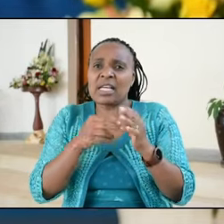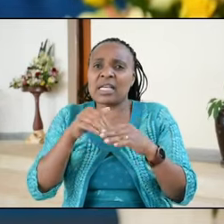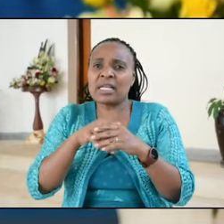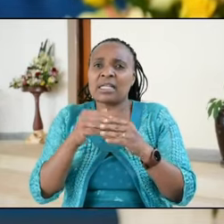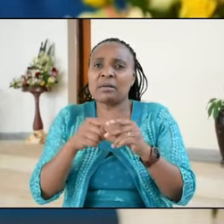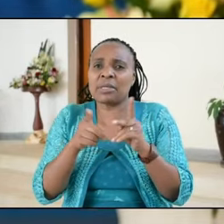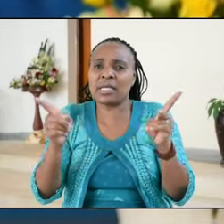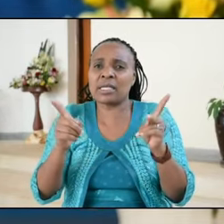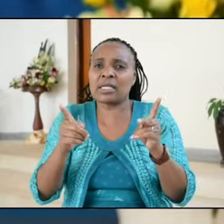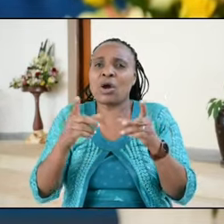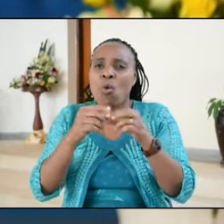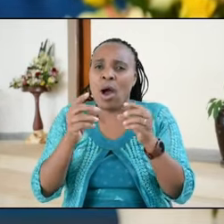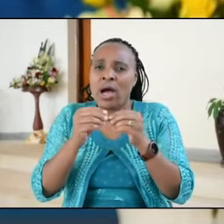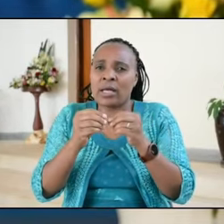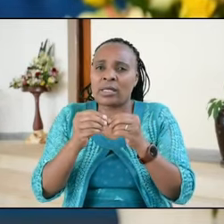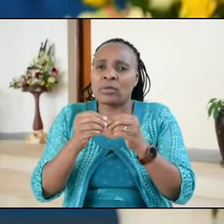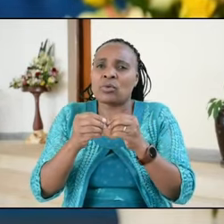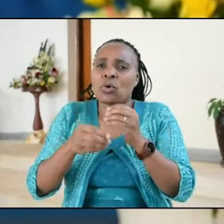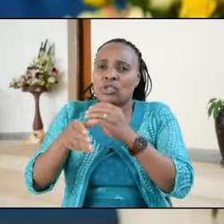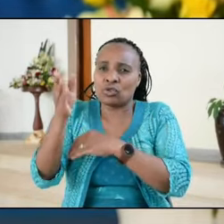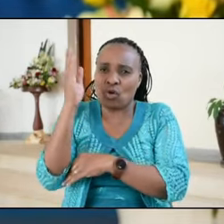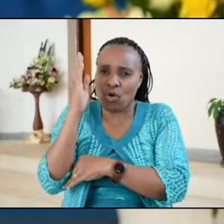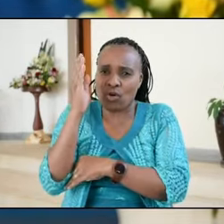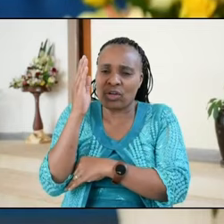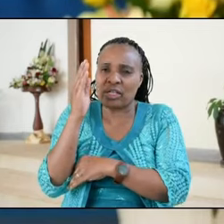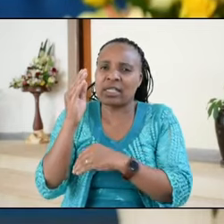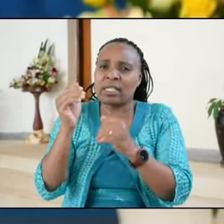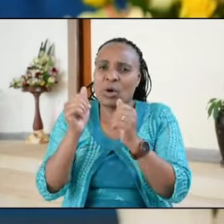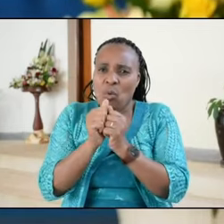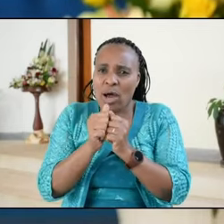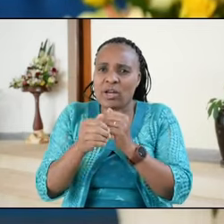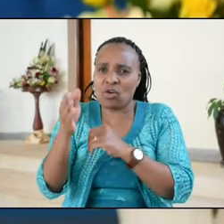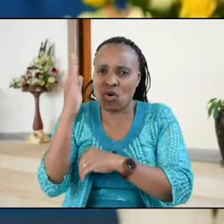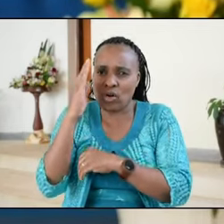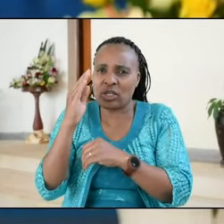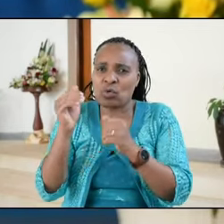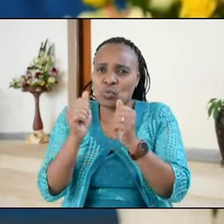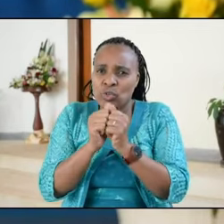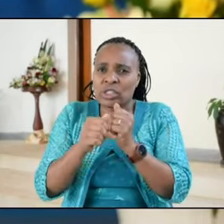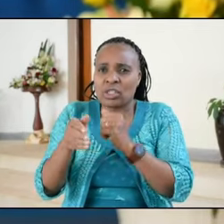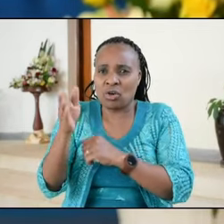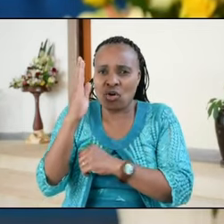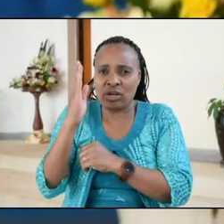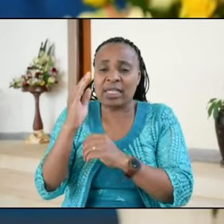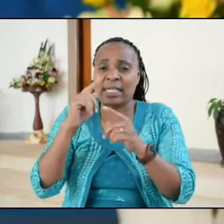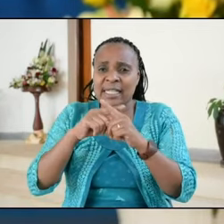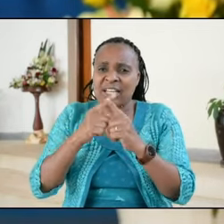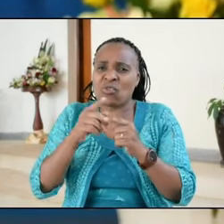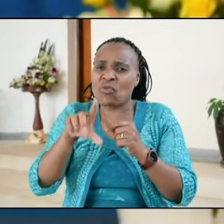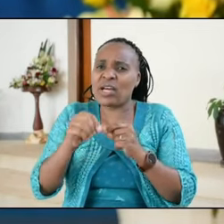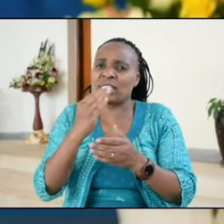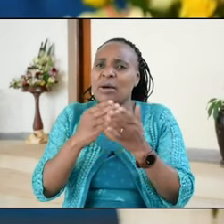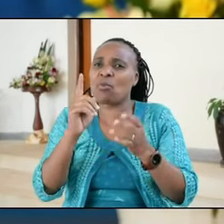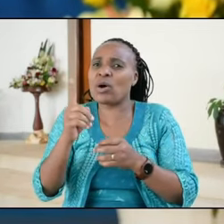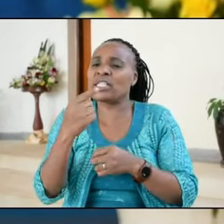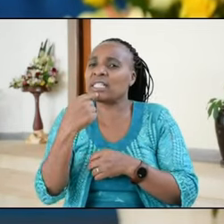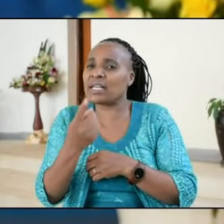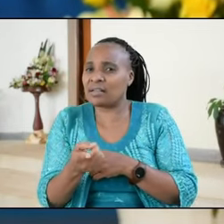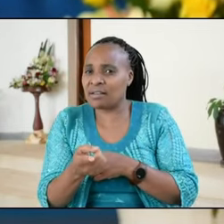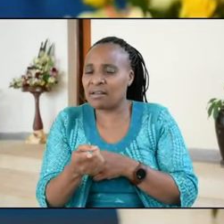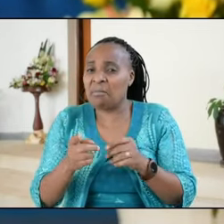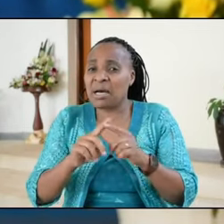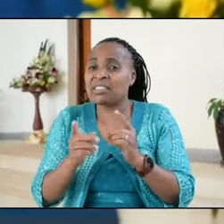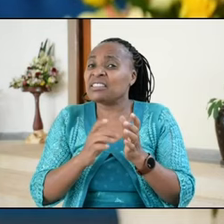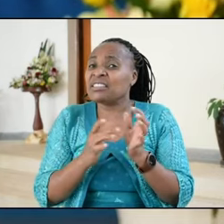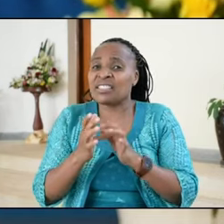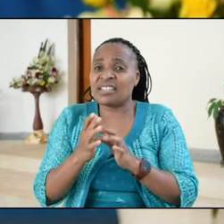Word was God, and the Word was with God. You will find someone saying, oh, but Jesus